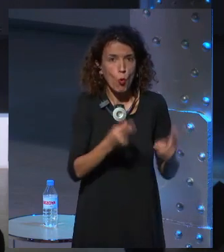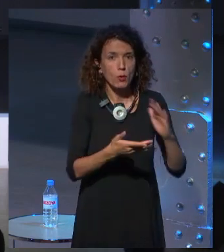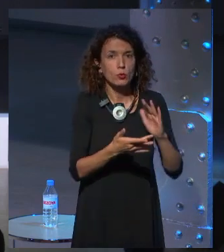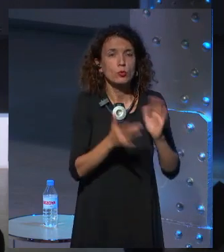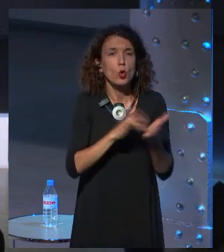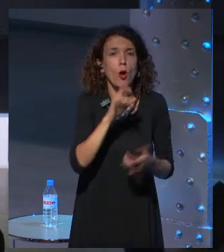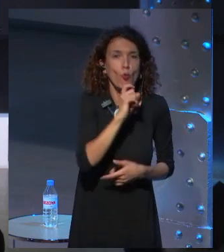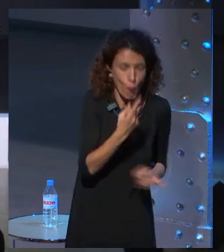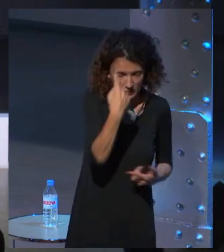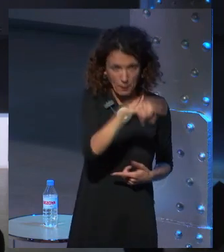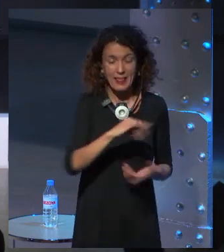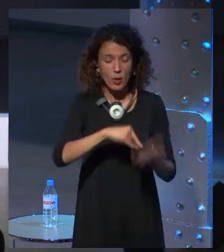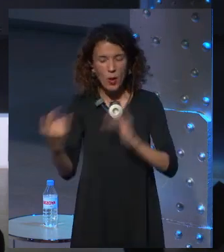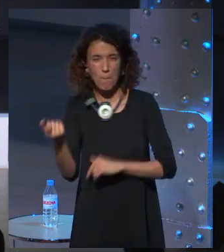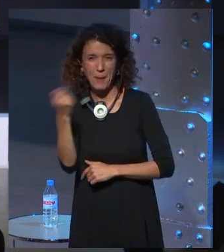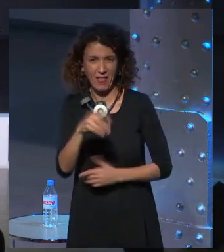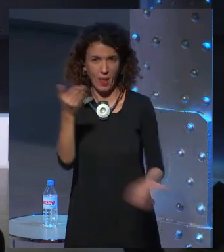technology.